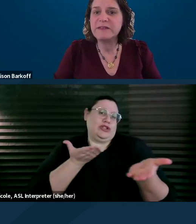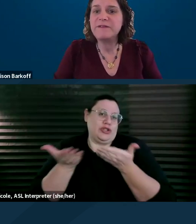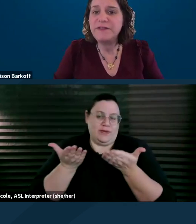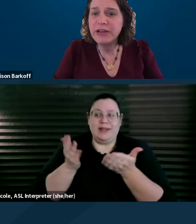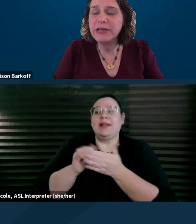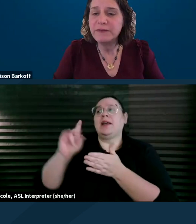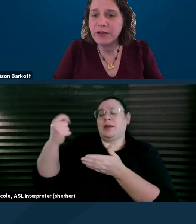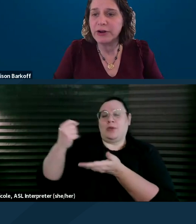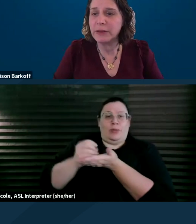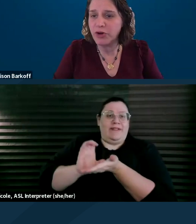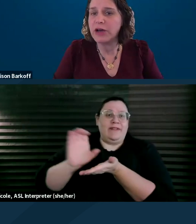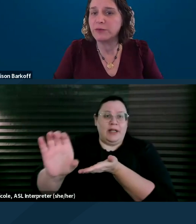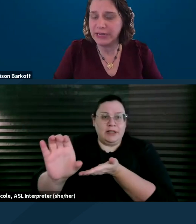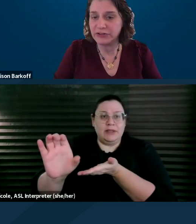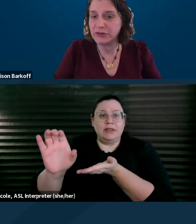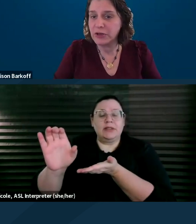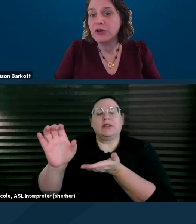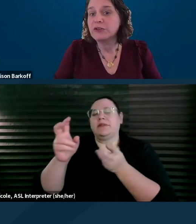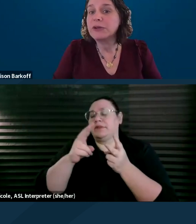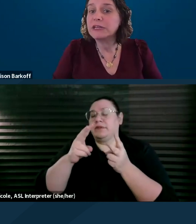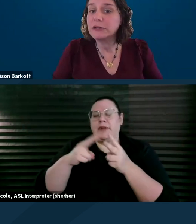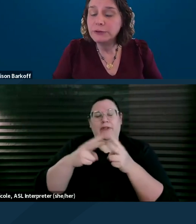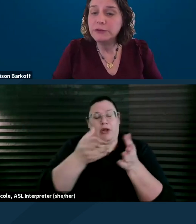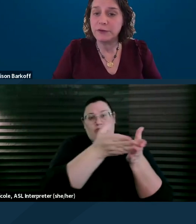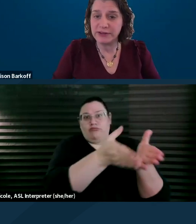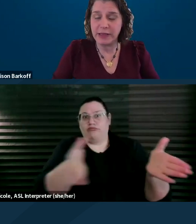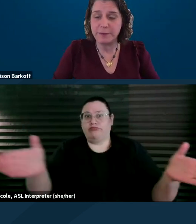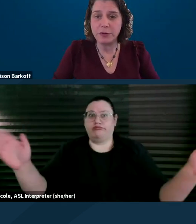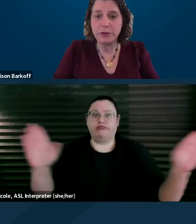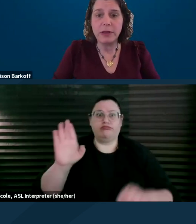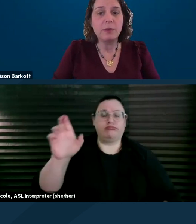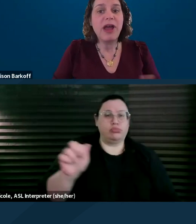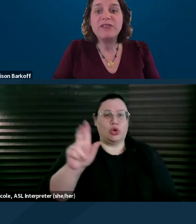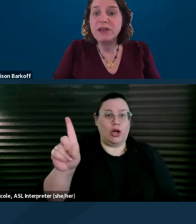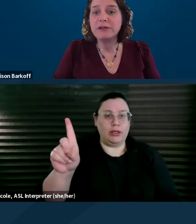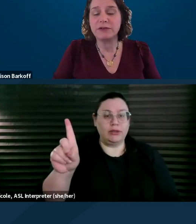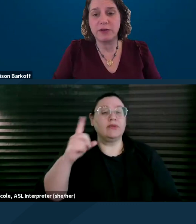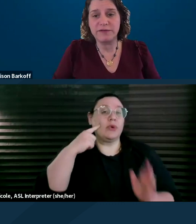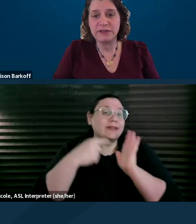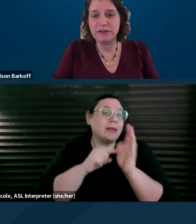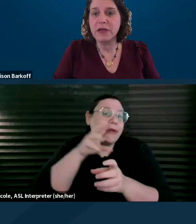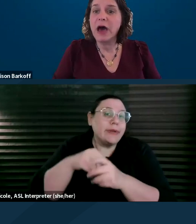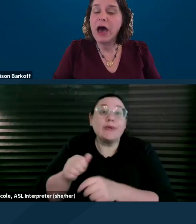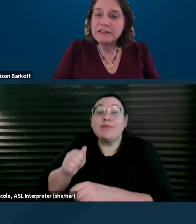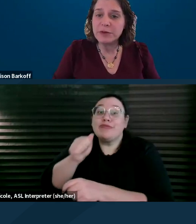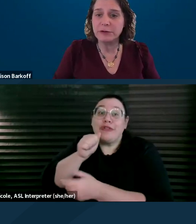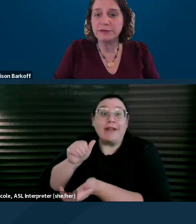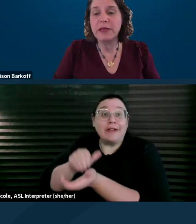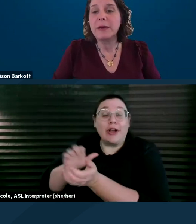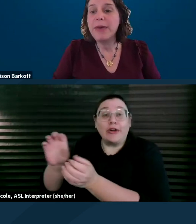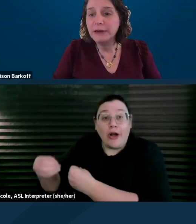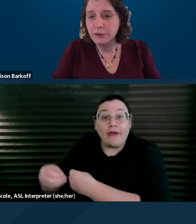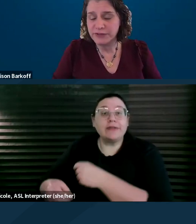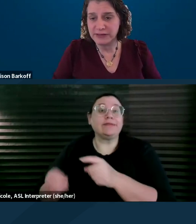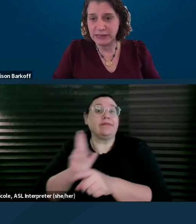funds. It is a very, very broad reach. So it includes, for example, private doctors' offices,